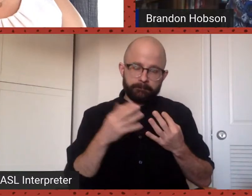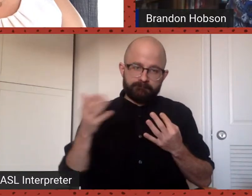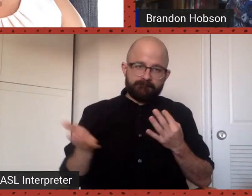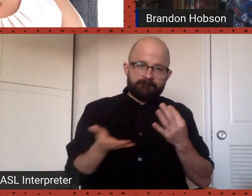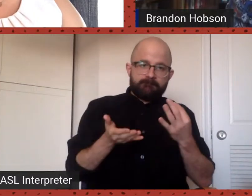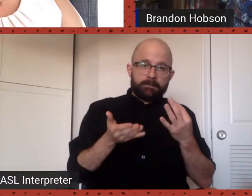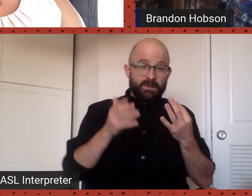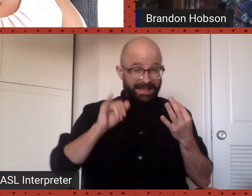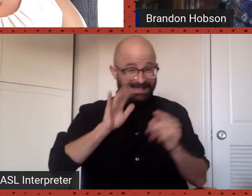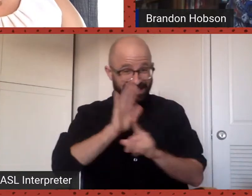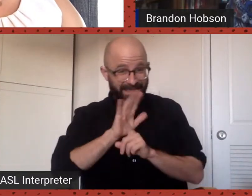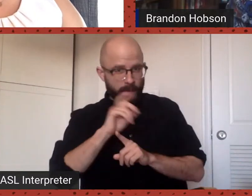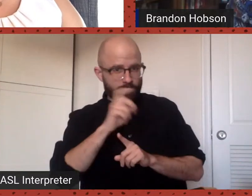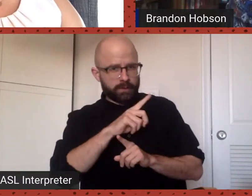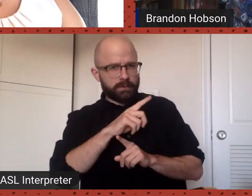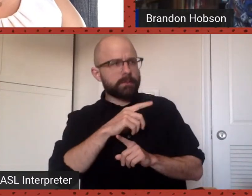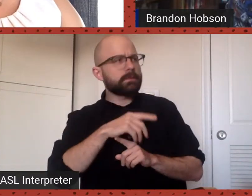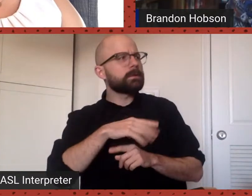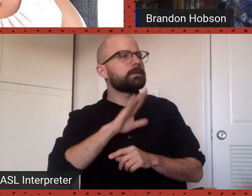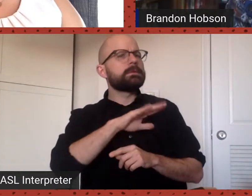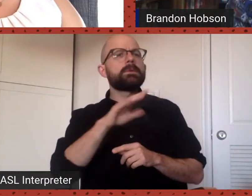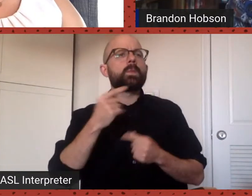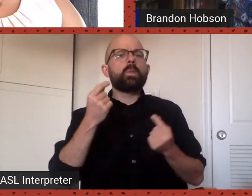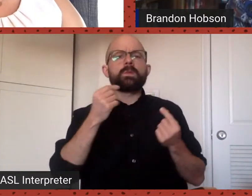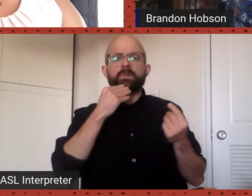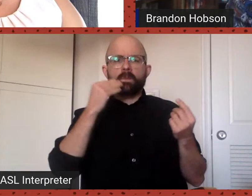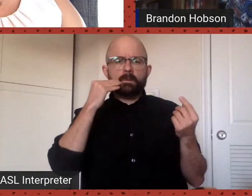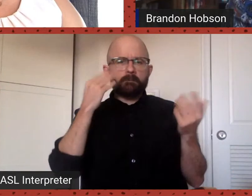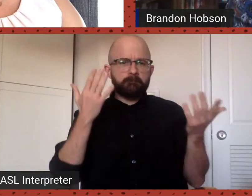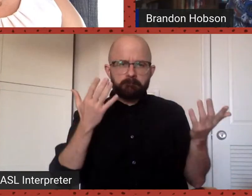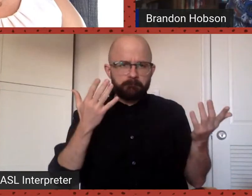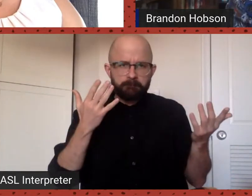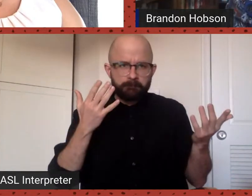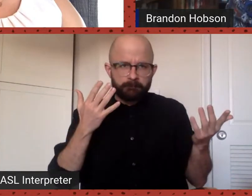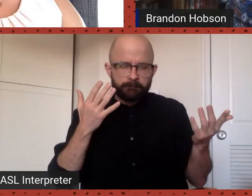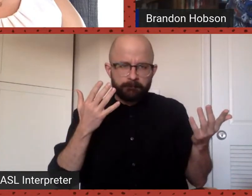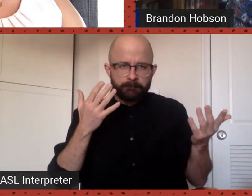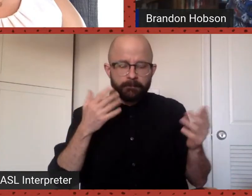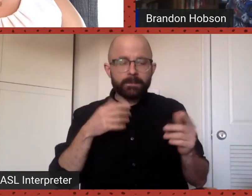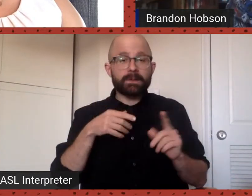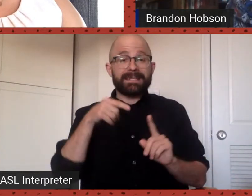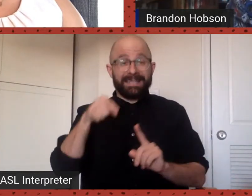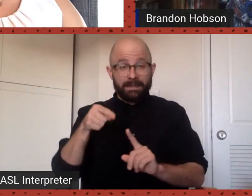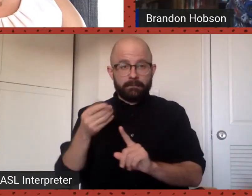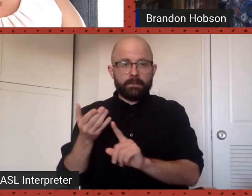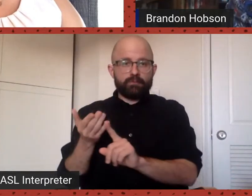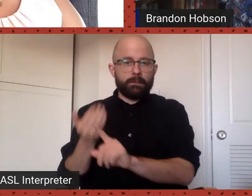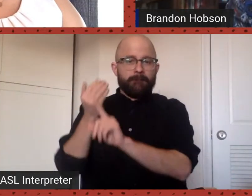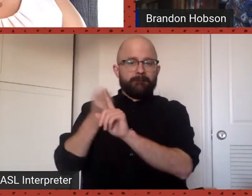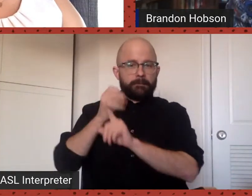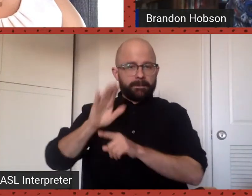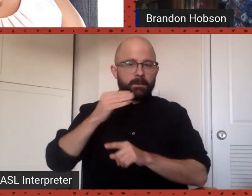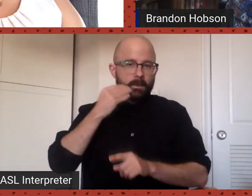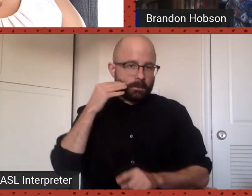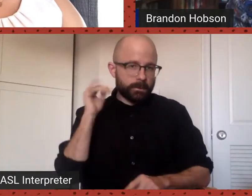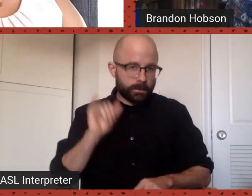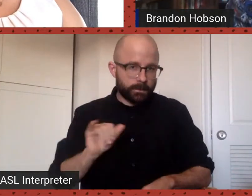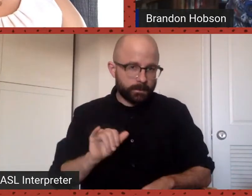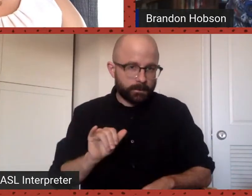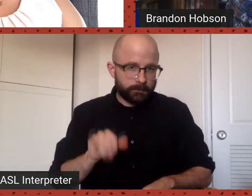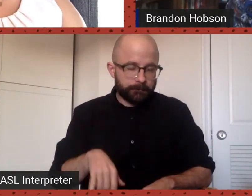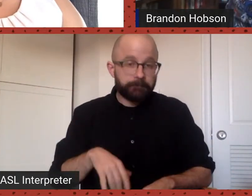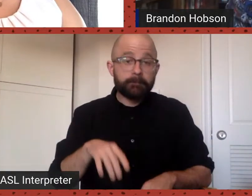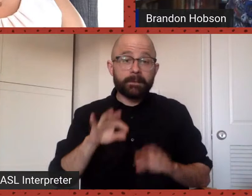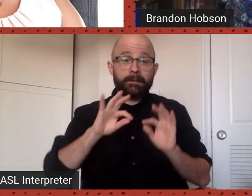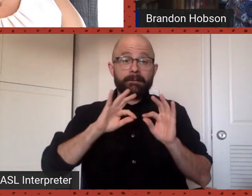he asks: is what is home? And he being removed from his home. The